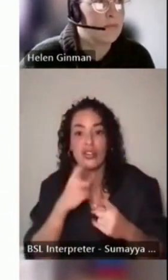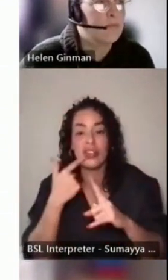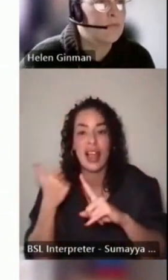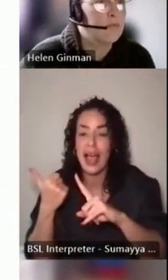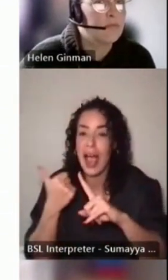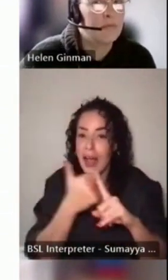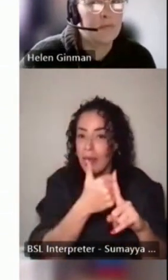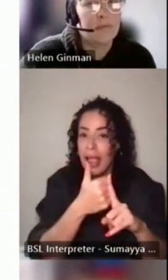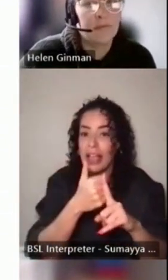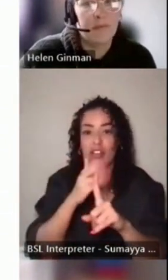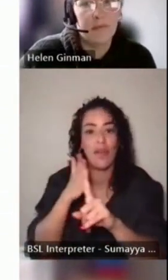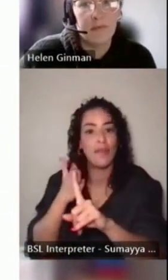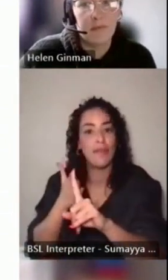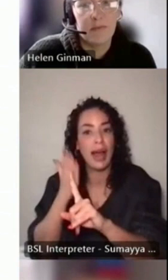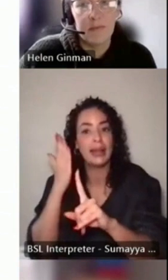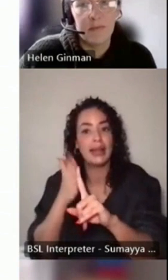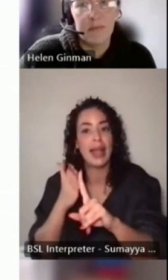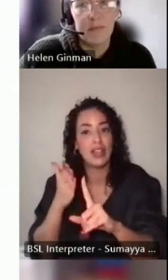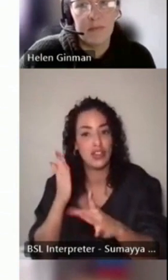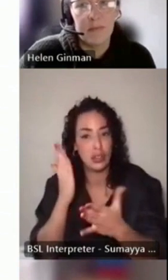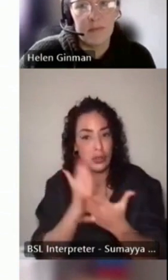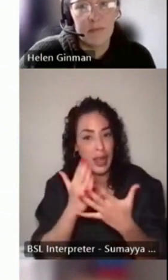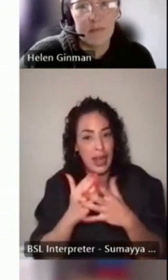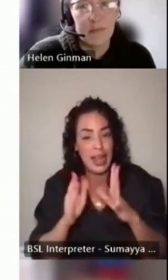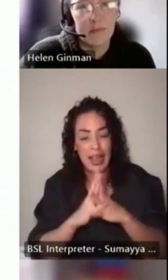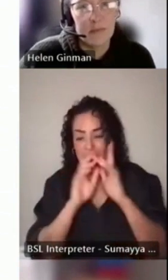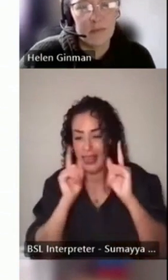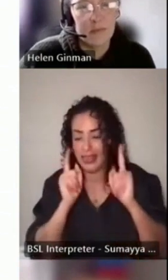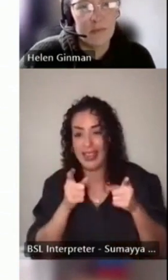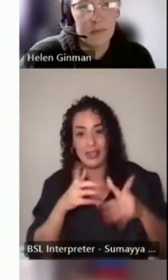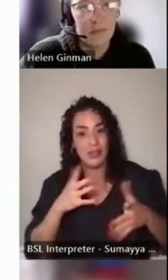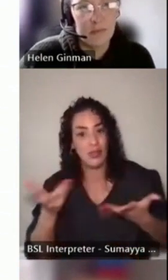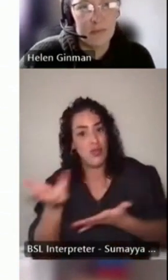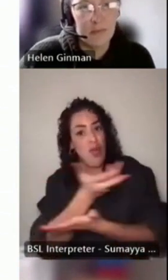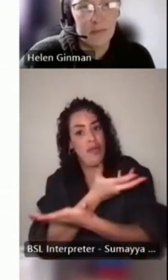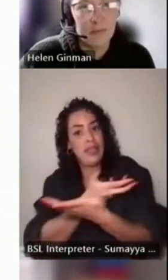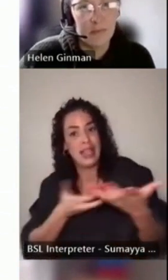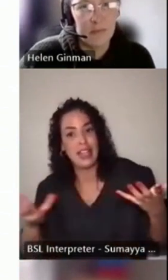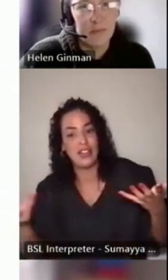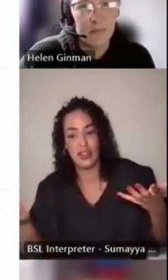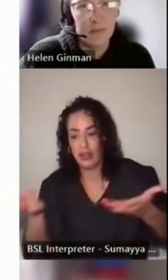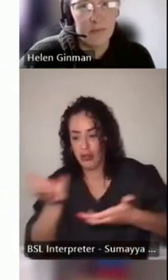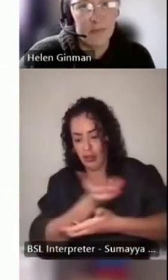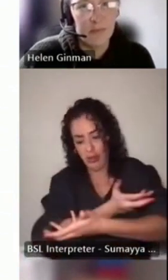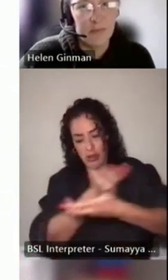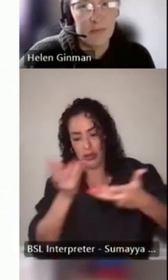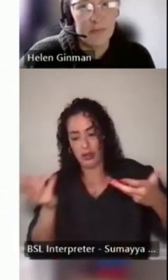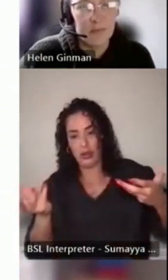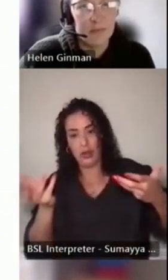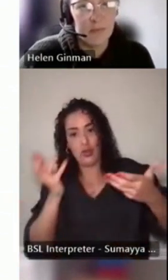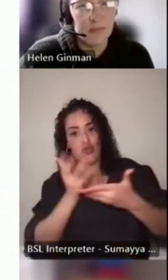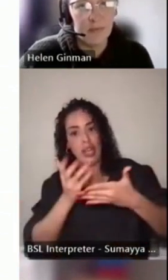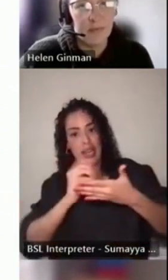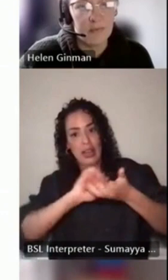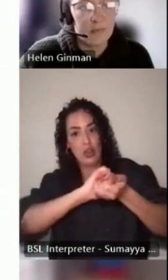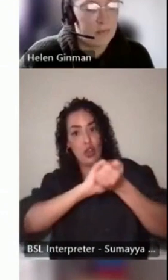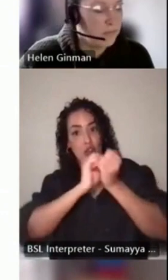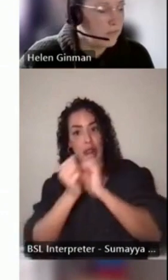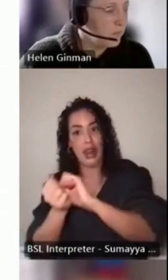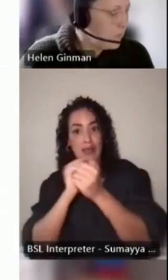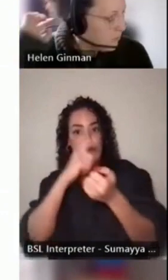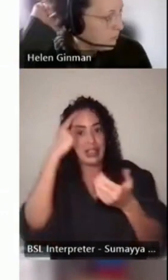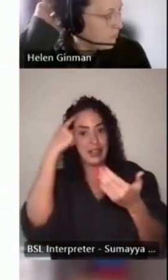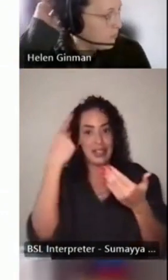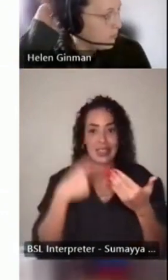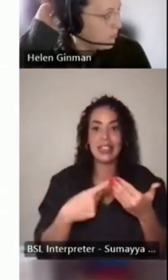validation. And yeah, it was really the whole feel of the conversation was about coming to a collaborative decision